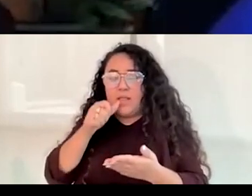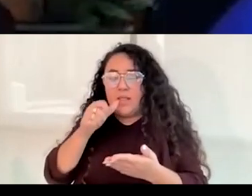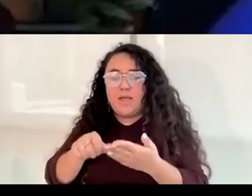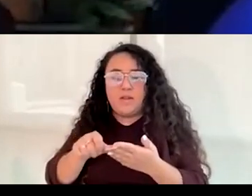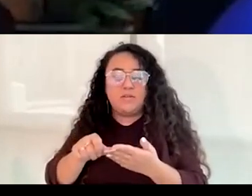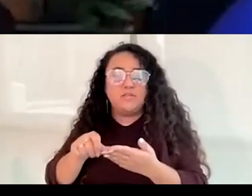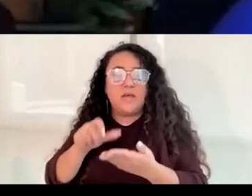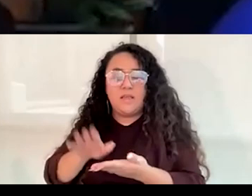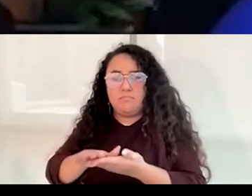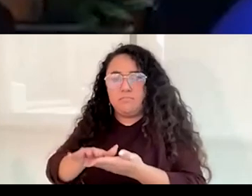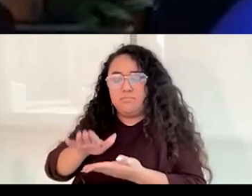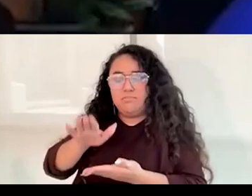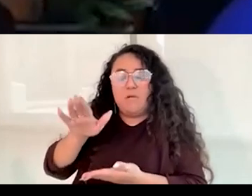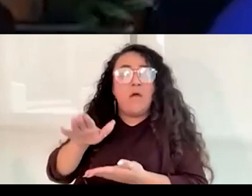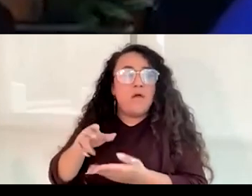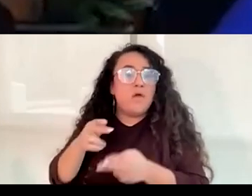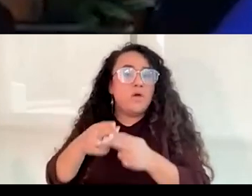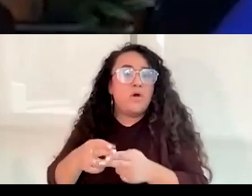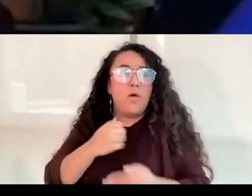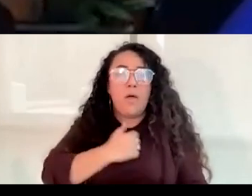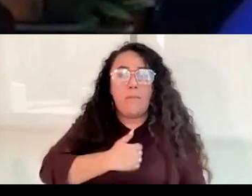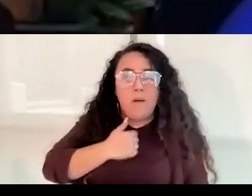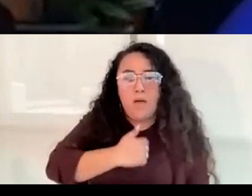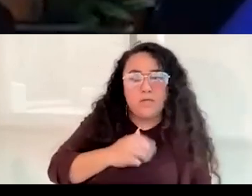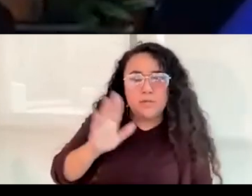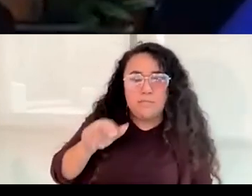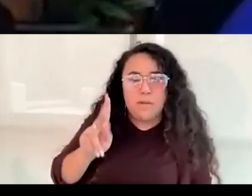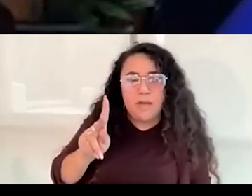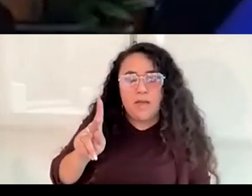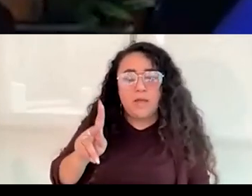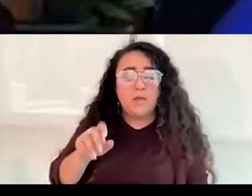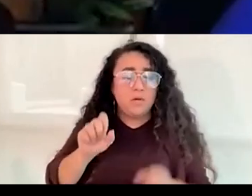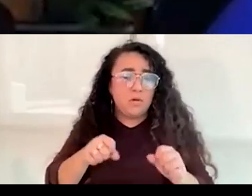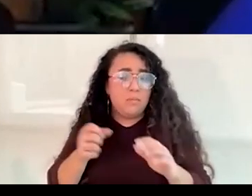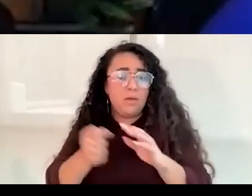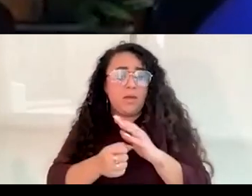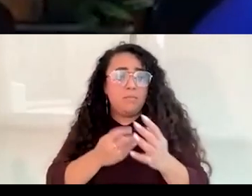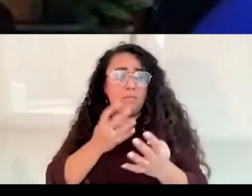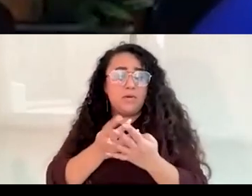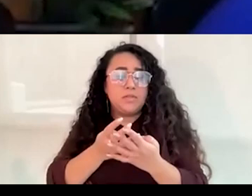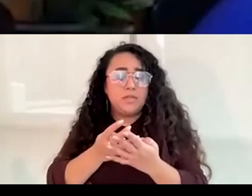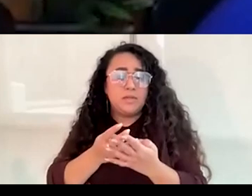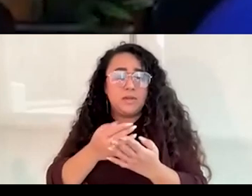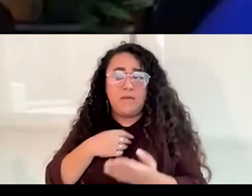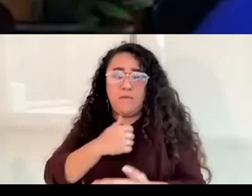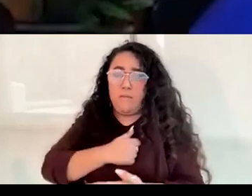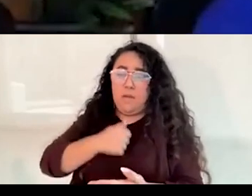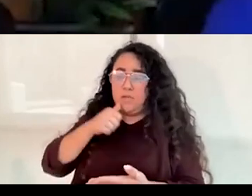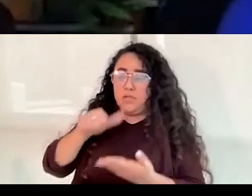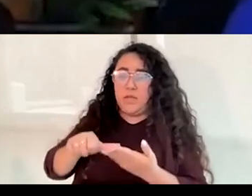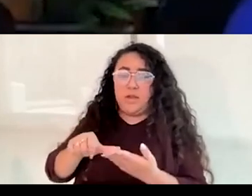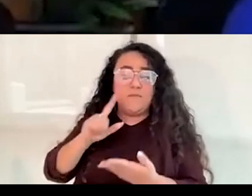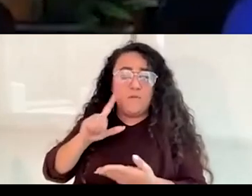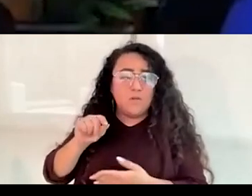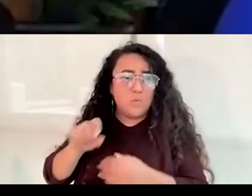20 years and had an apology letter sitting there for 20 years, but the family is never notified of it unless the family calls